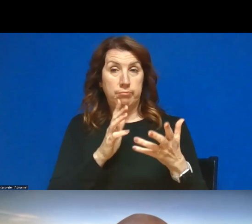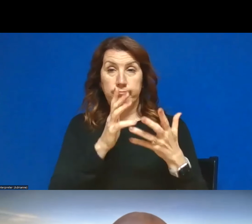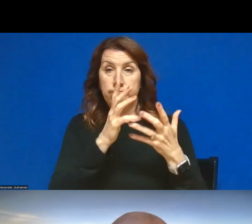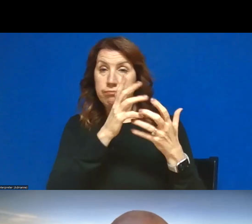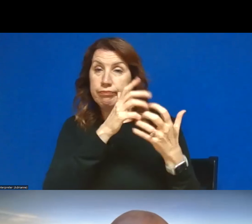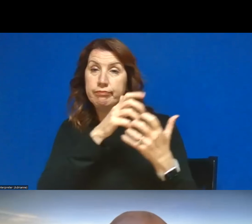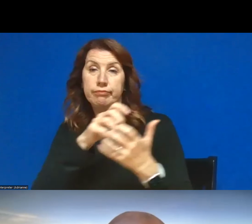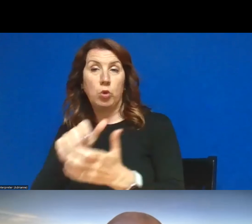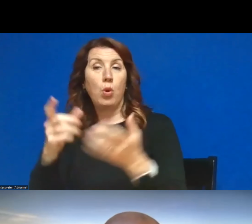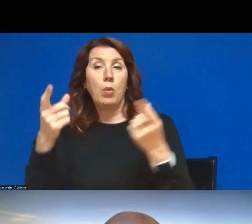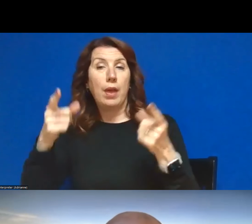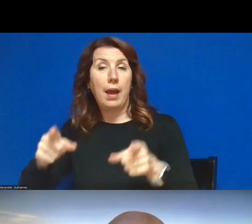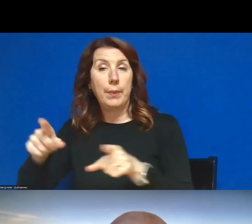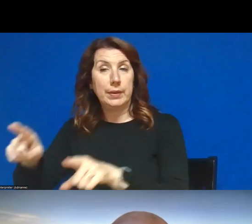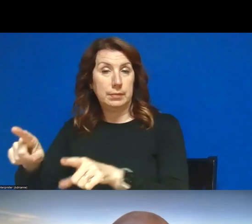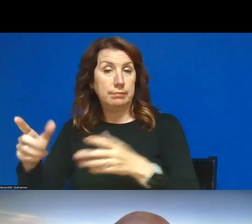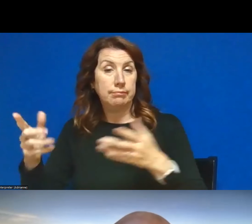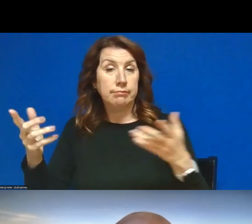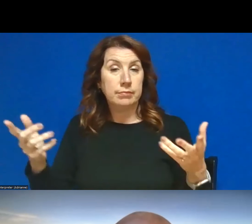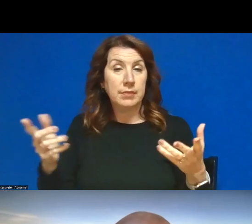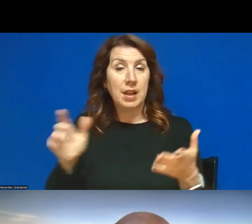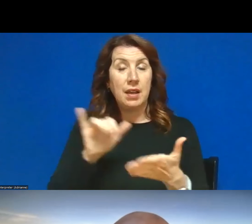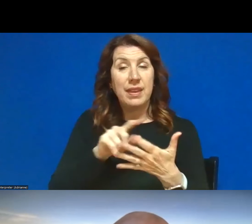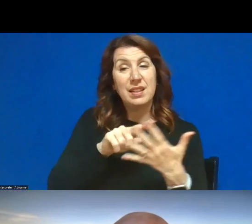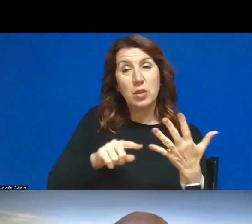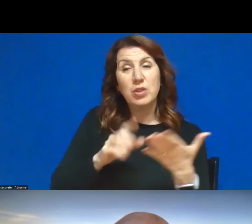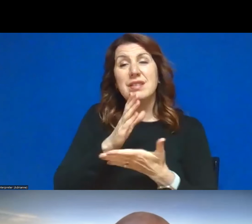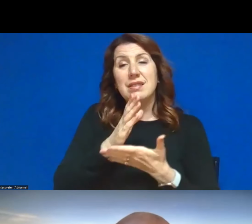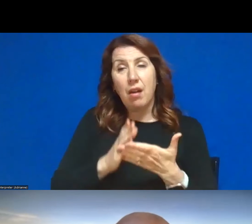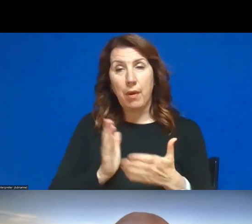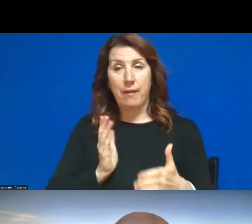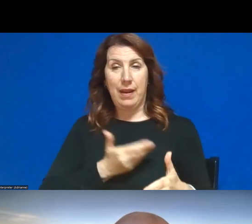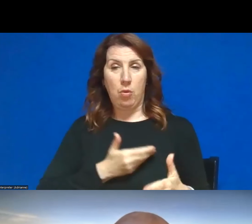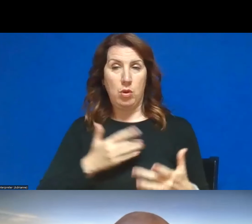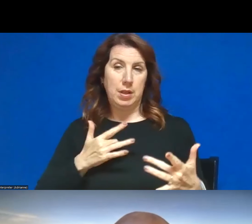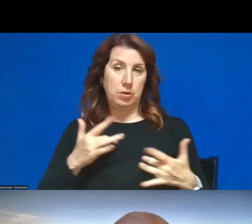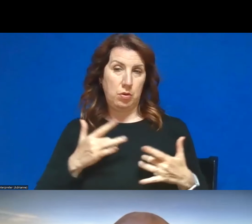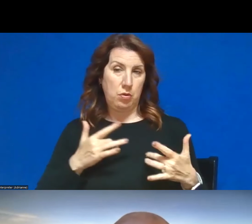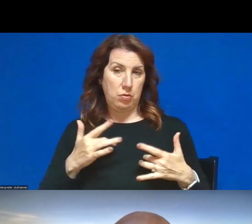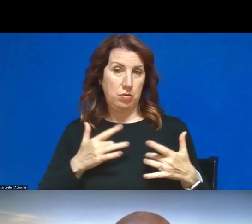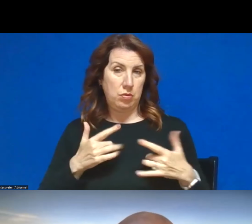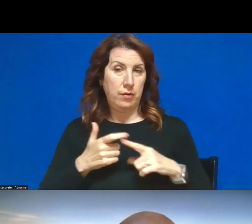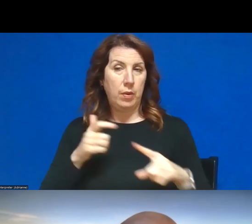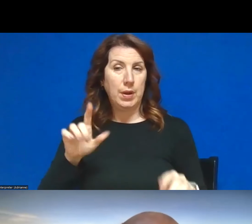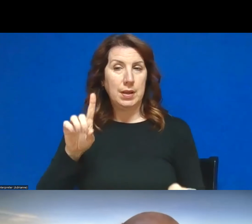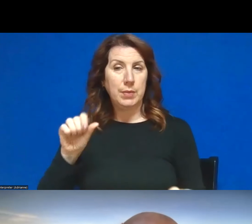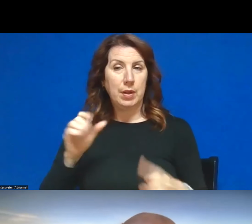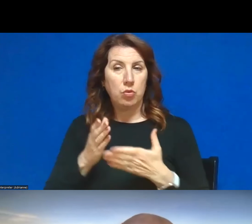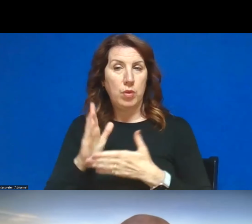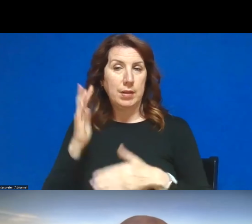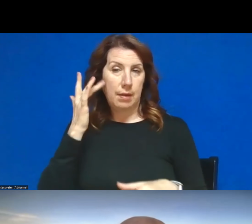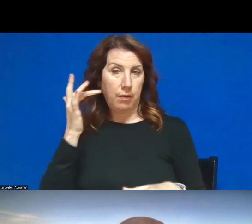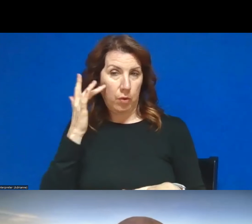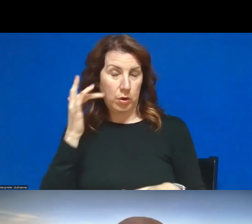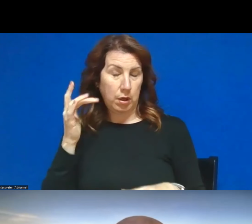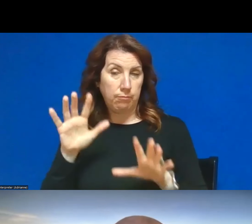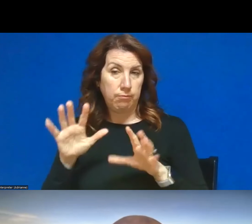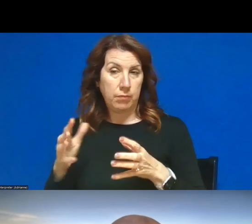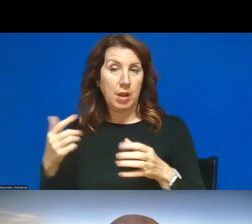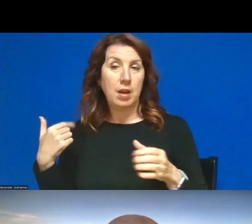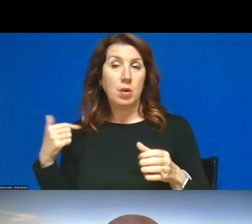out. But these are just some of the concerns that Disability Rights California has. And I know that we're part of